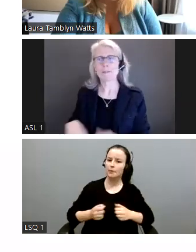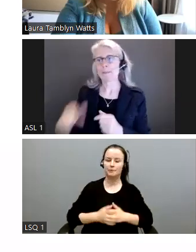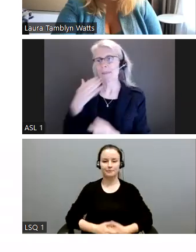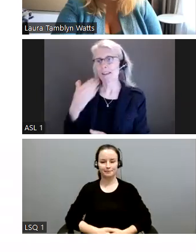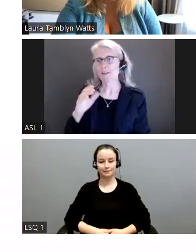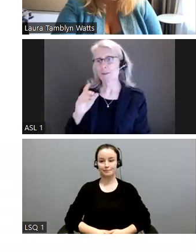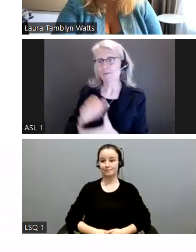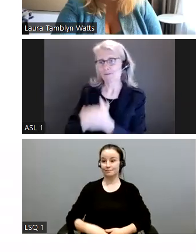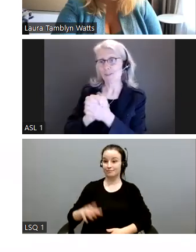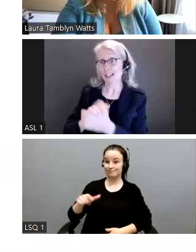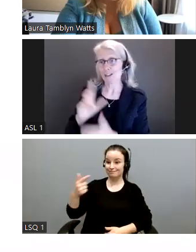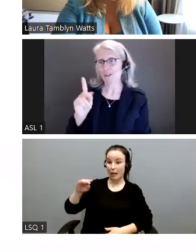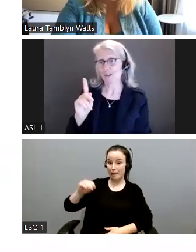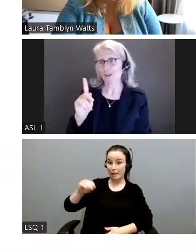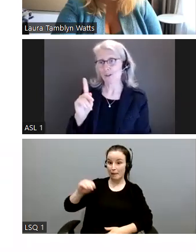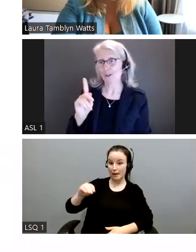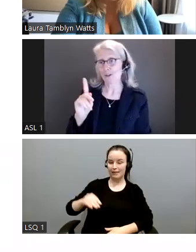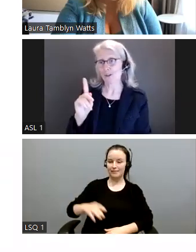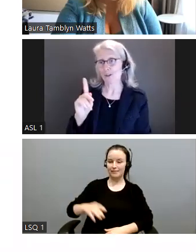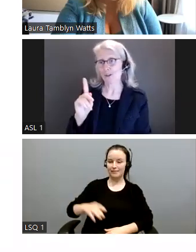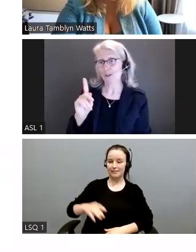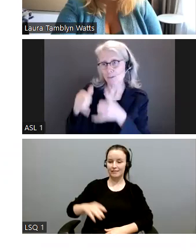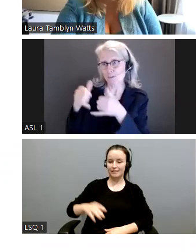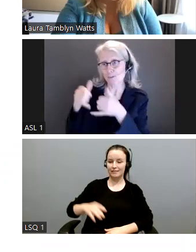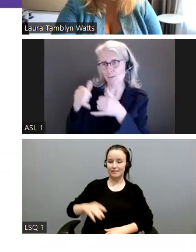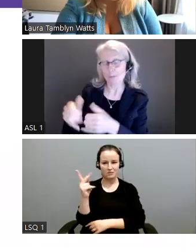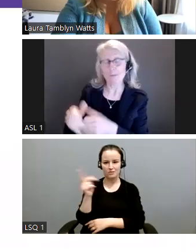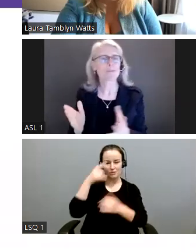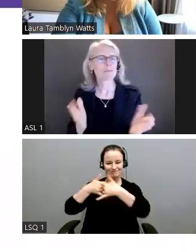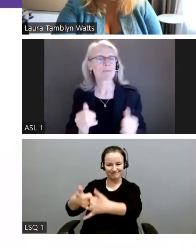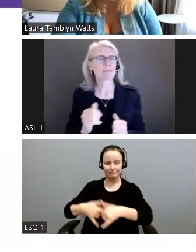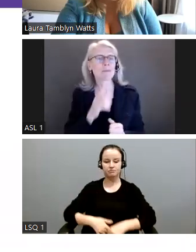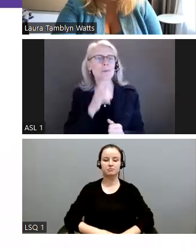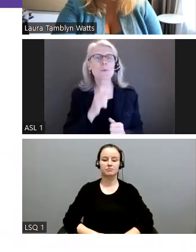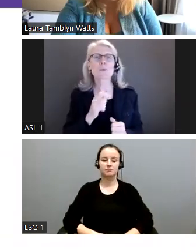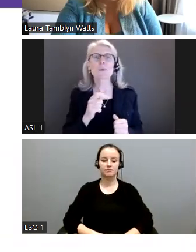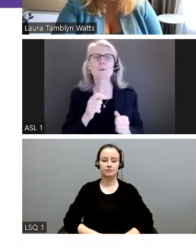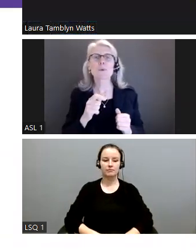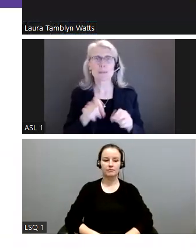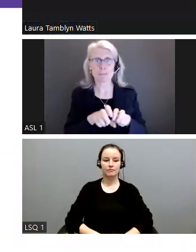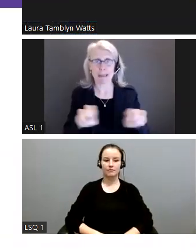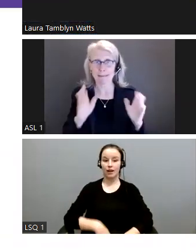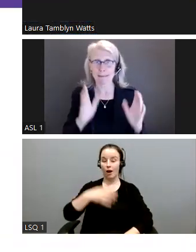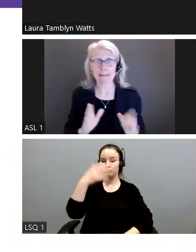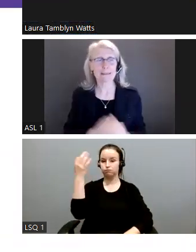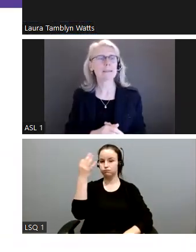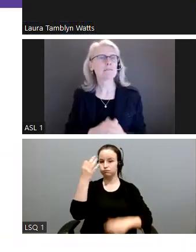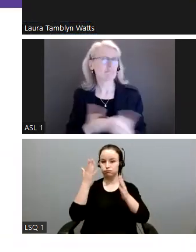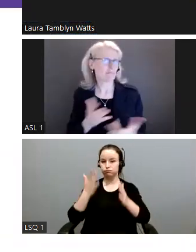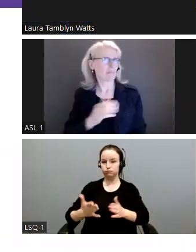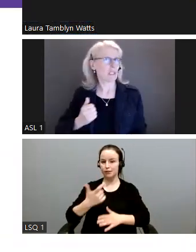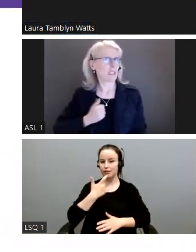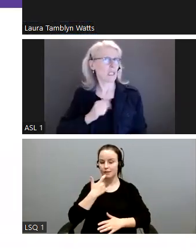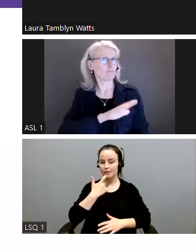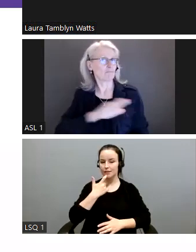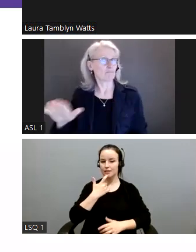your well-deserved award. Now, to our incredible lineup of speakers. Today, we are hosting a national conversation with a panel